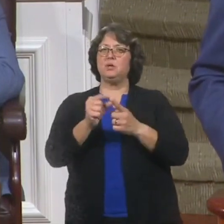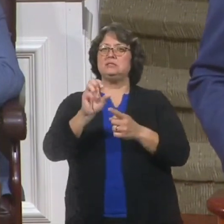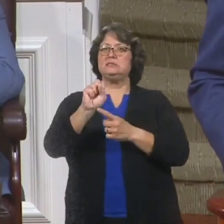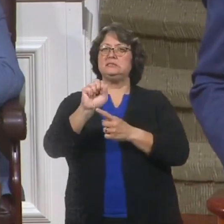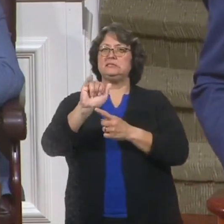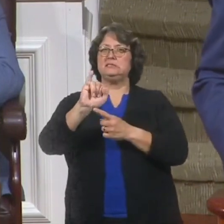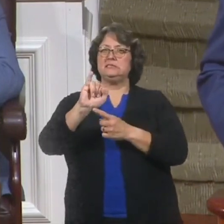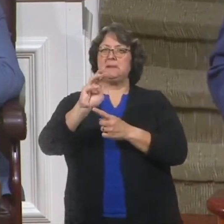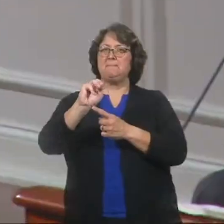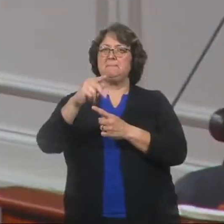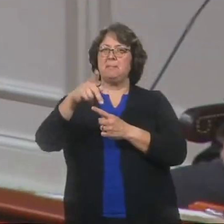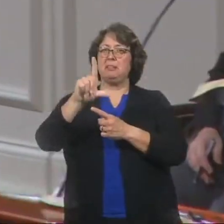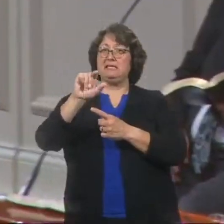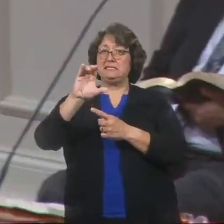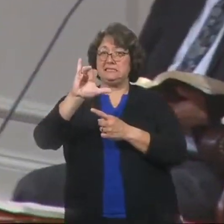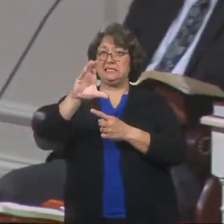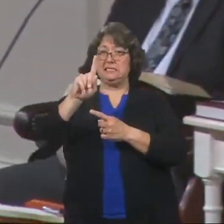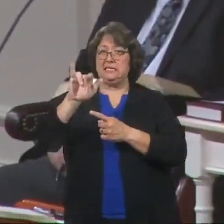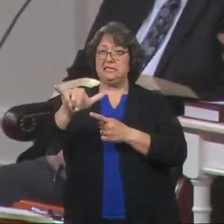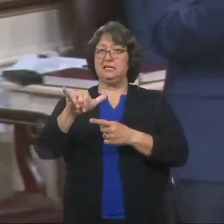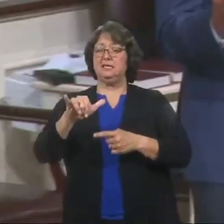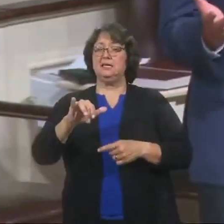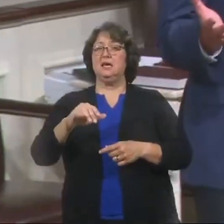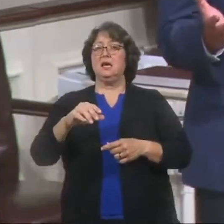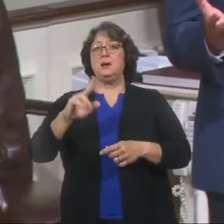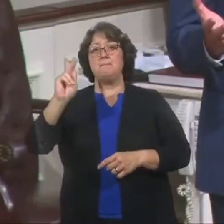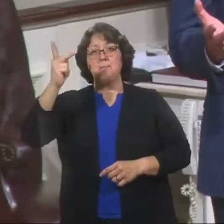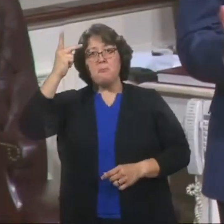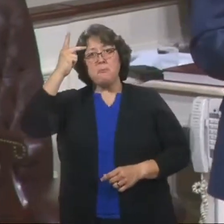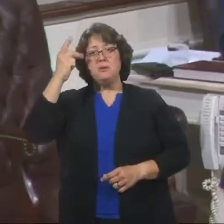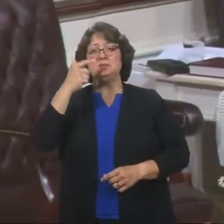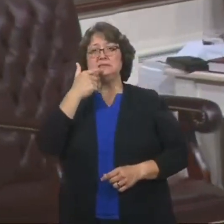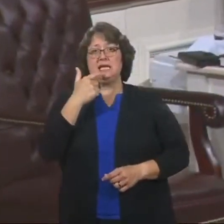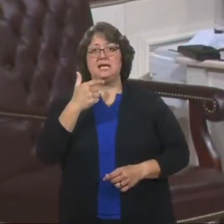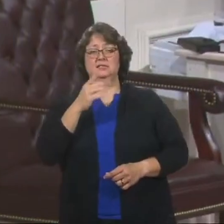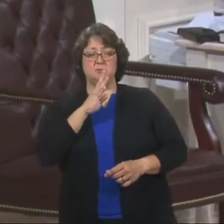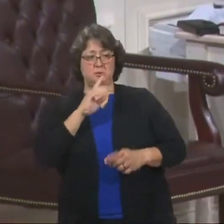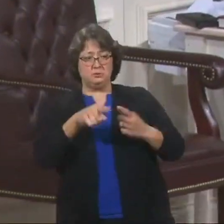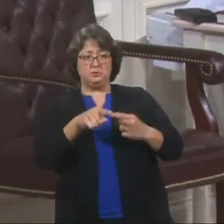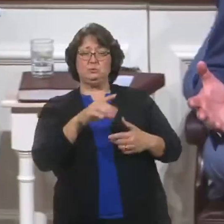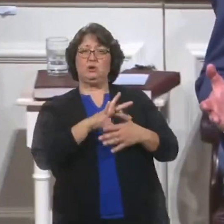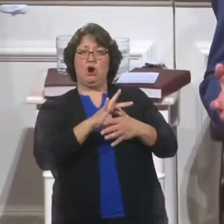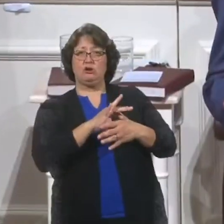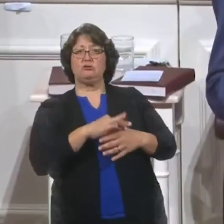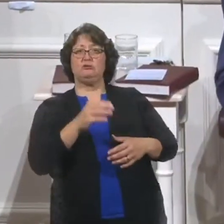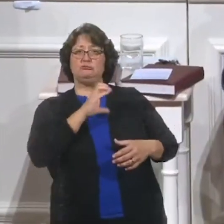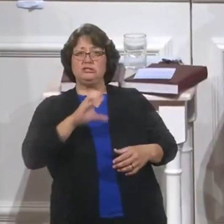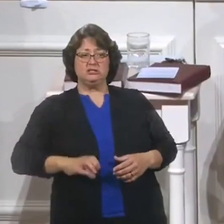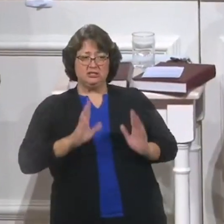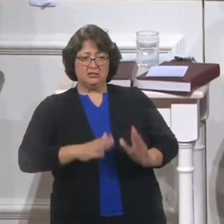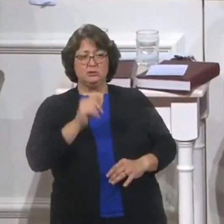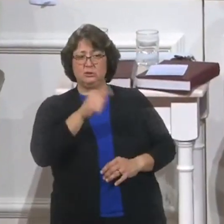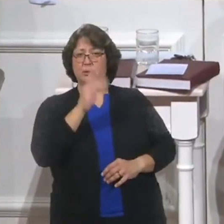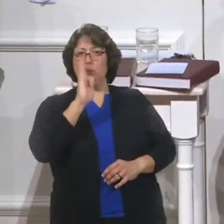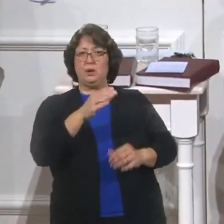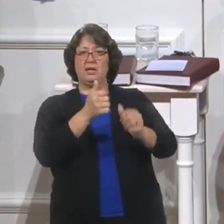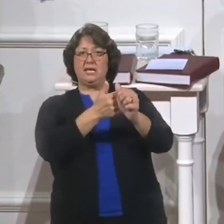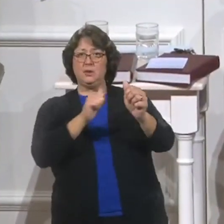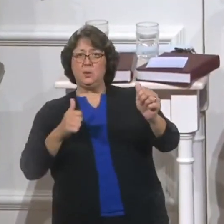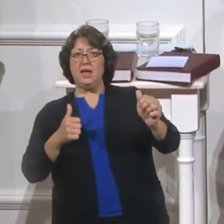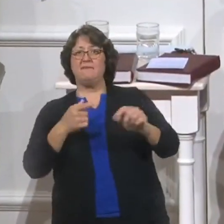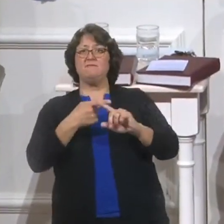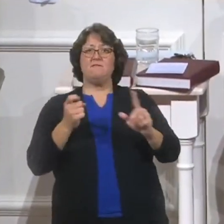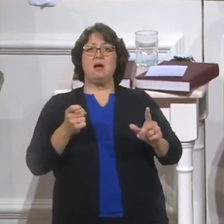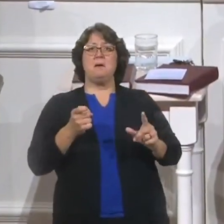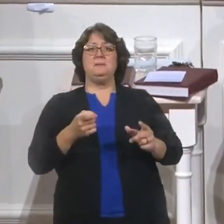in the Bible, Apostle Paul said, I'm nervous. He spoke to some carnal Christians that you are going to get away from the